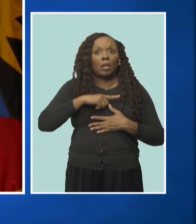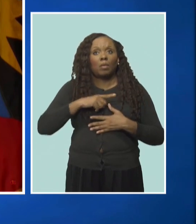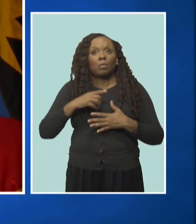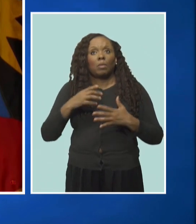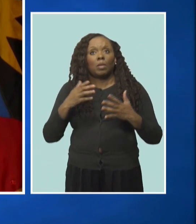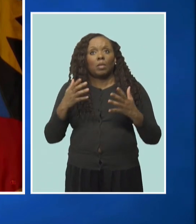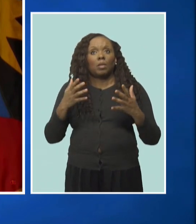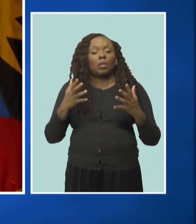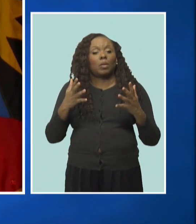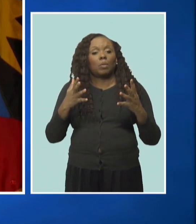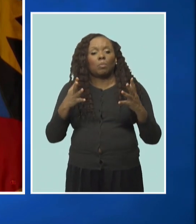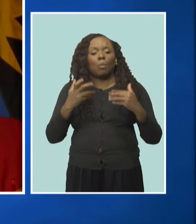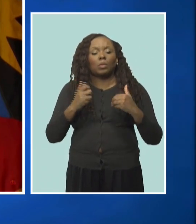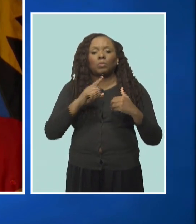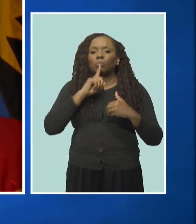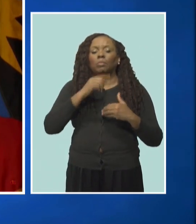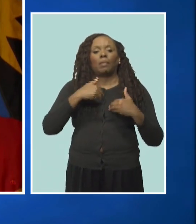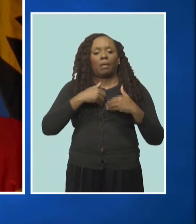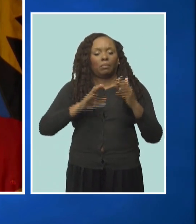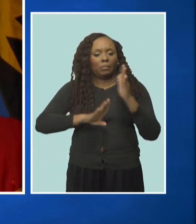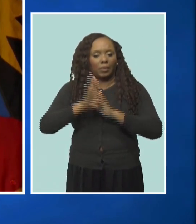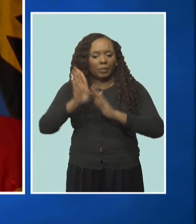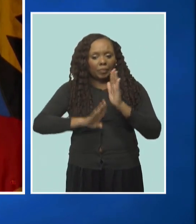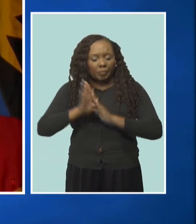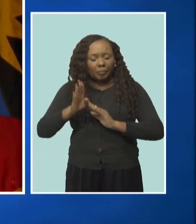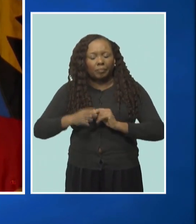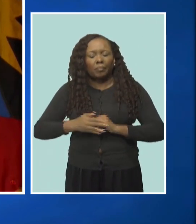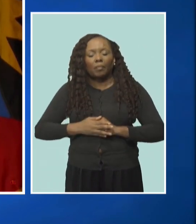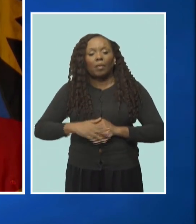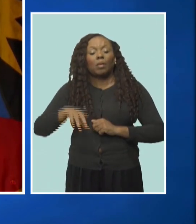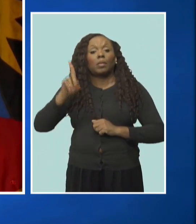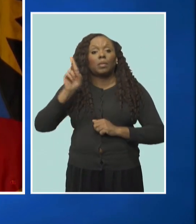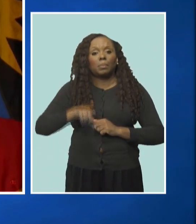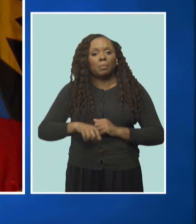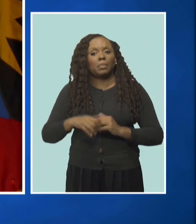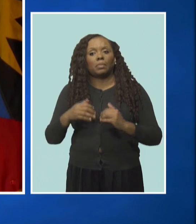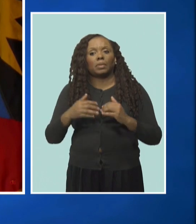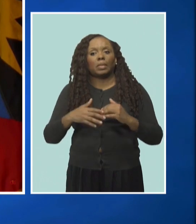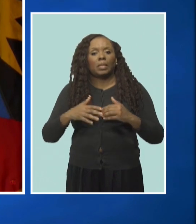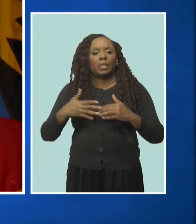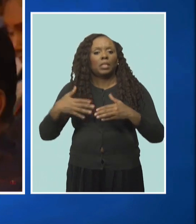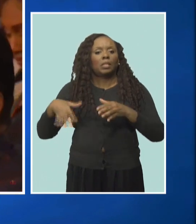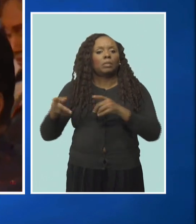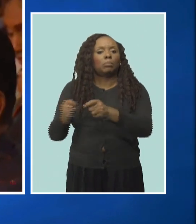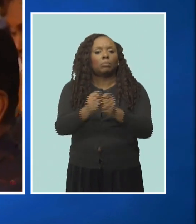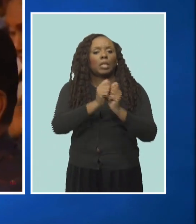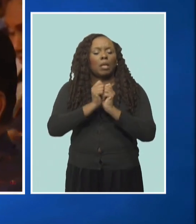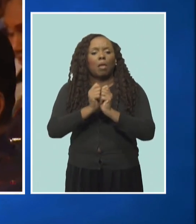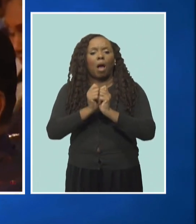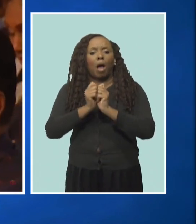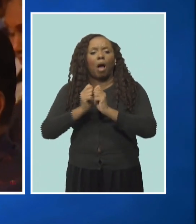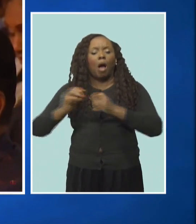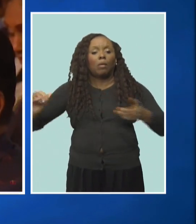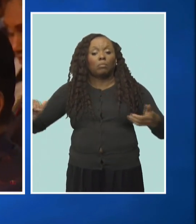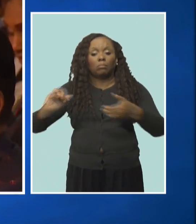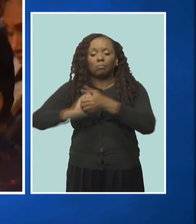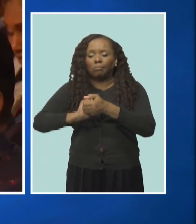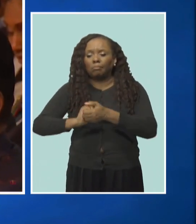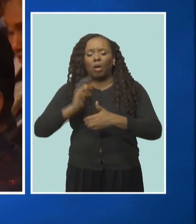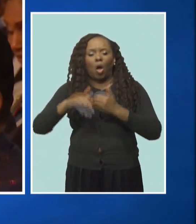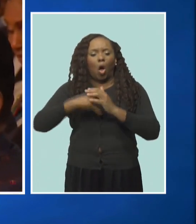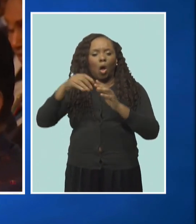our development, we must redouble collective efforts, pool our combined